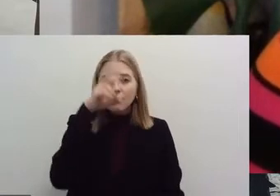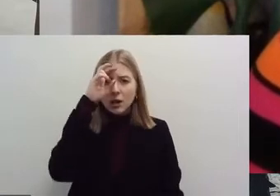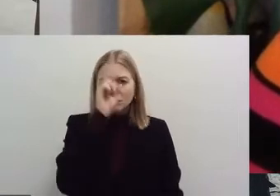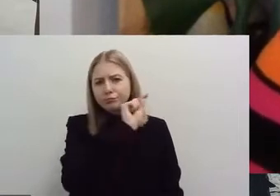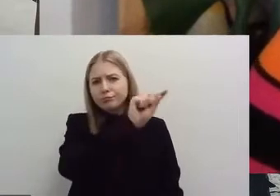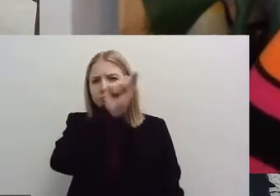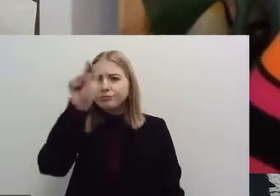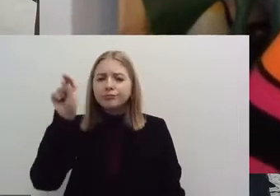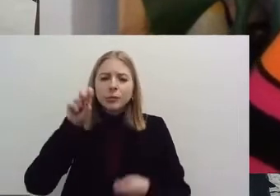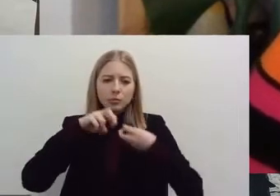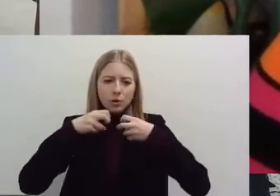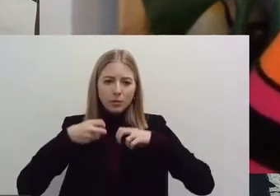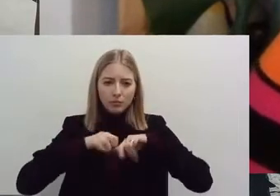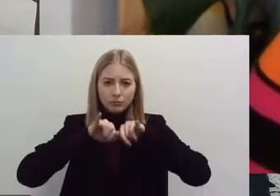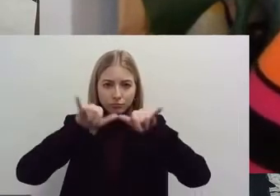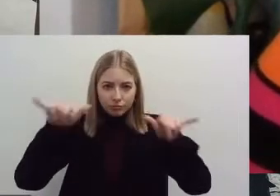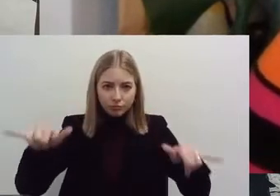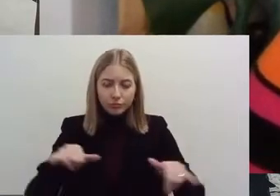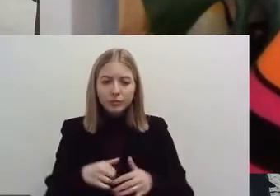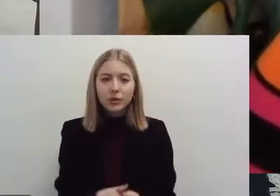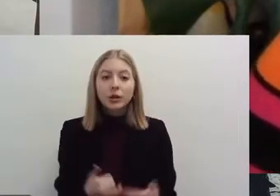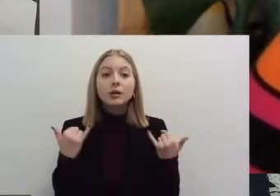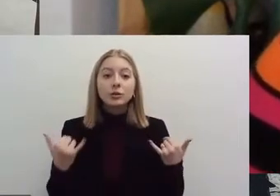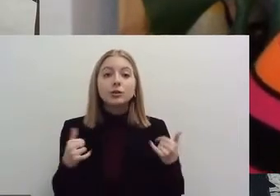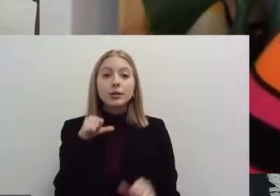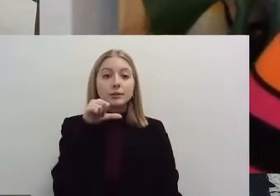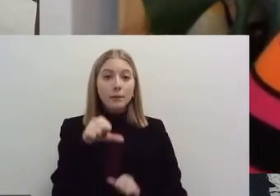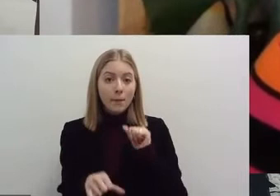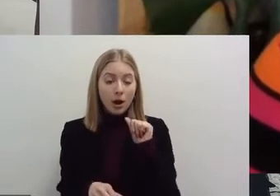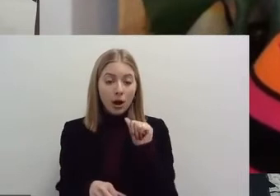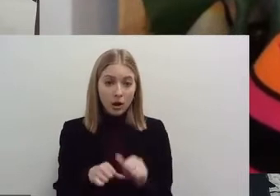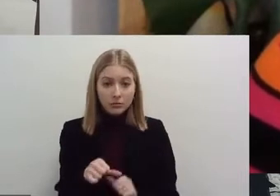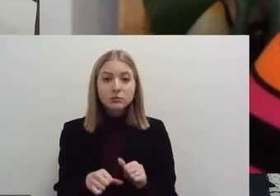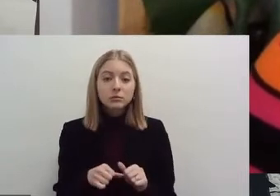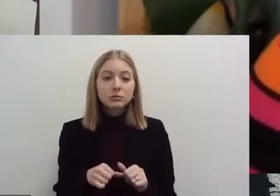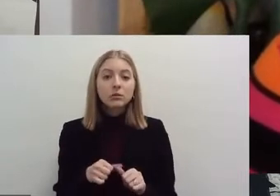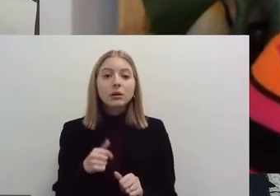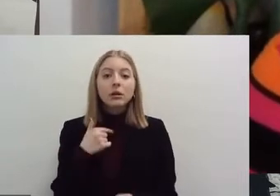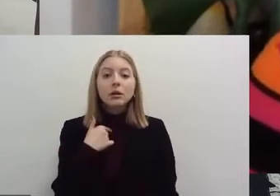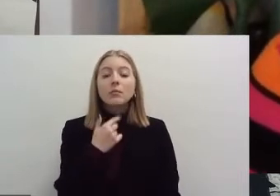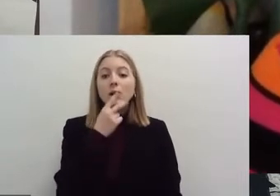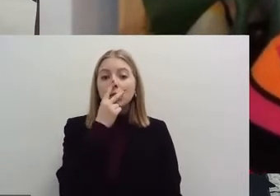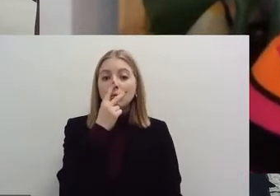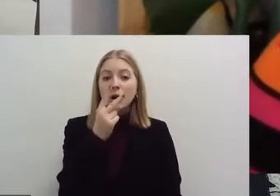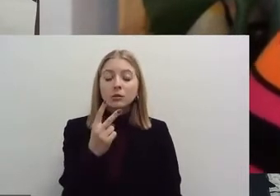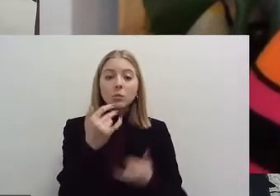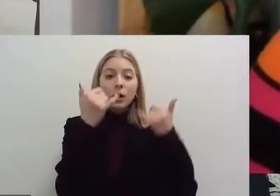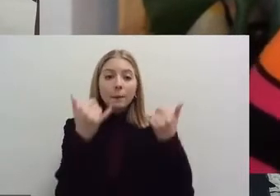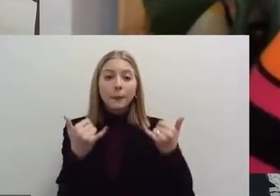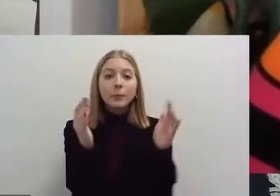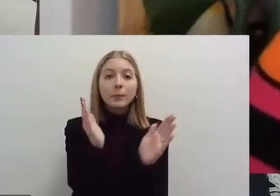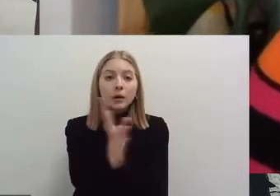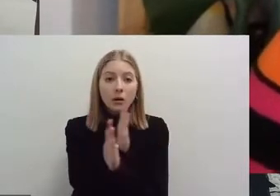alone, 4 million girls will not finish their education because of climate change and how it affects their area.